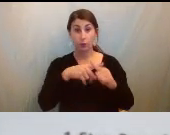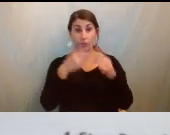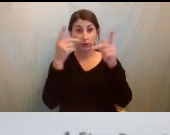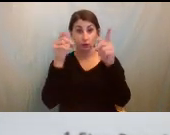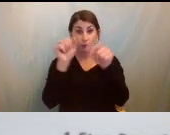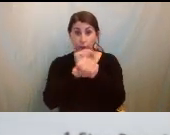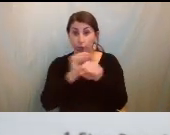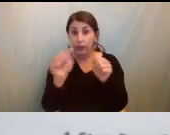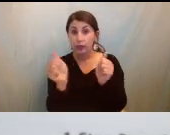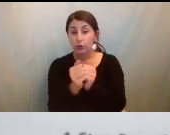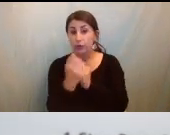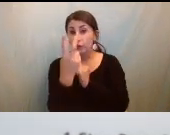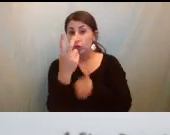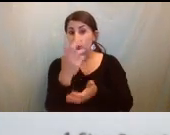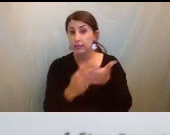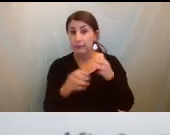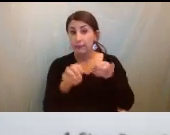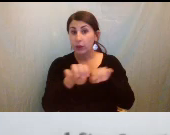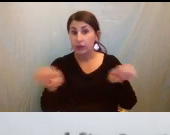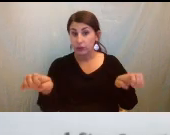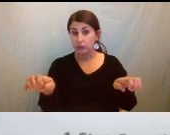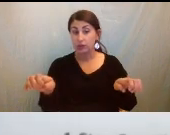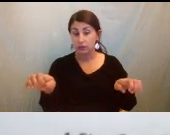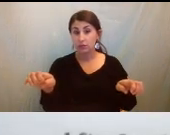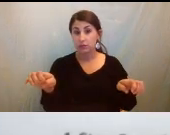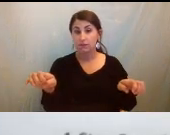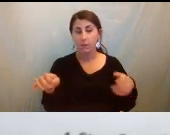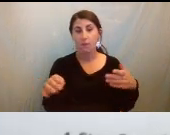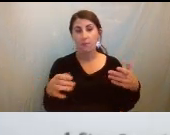dealing with two-step equations,